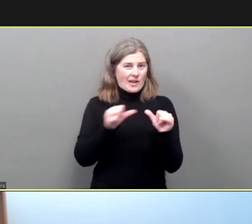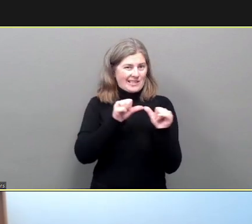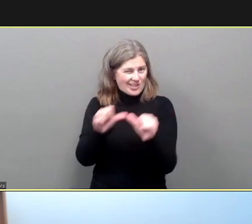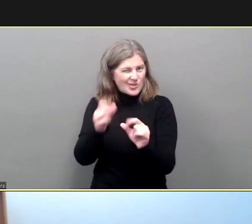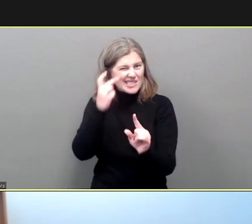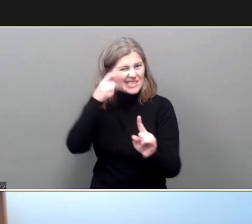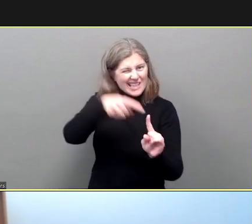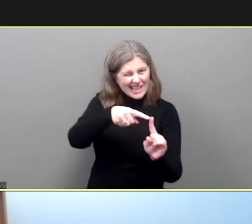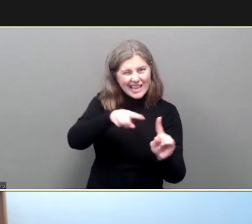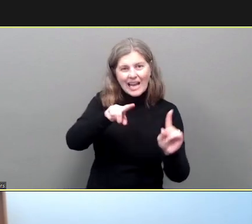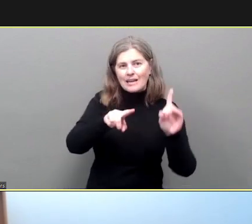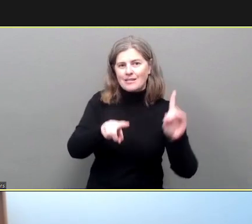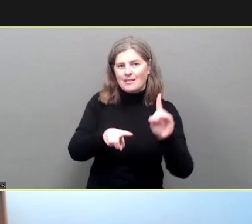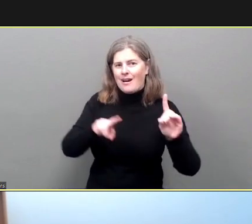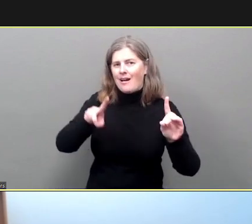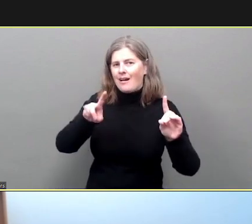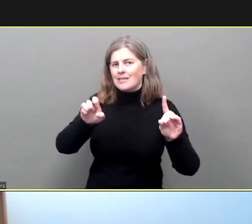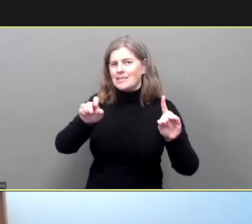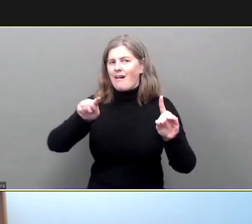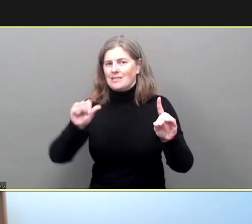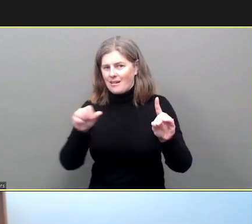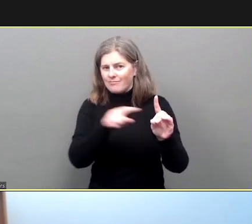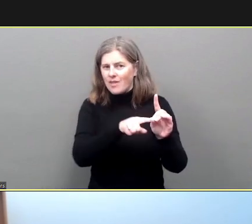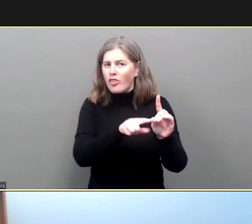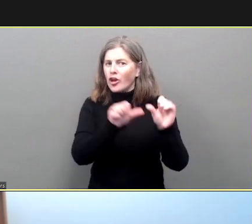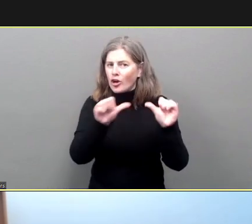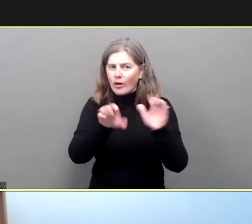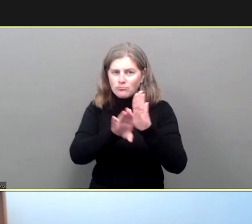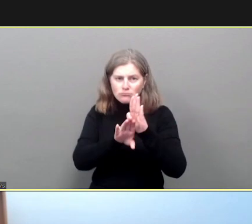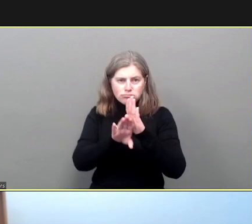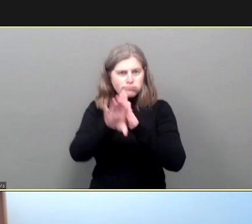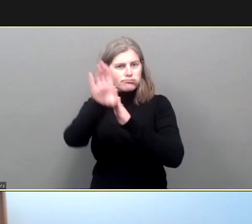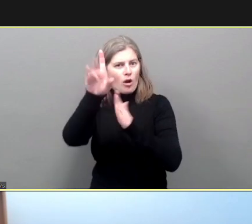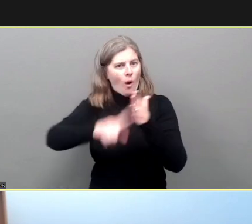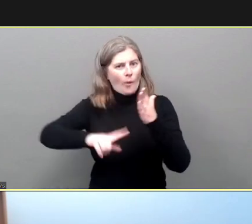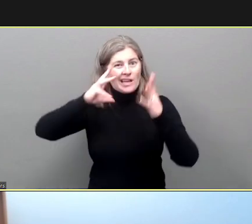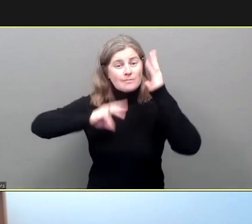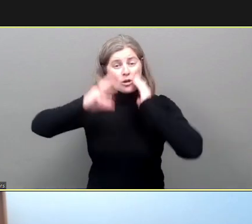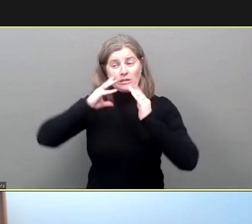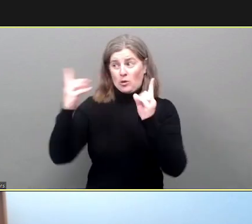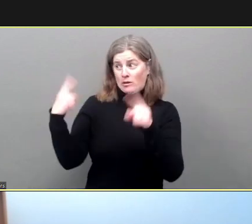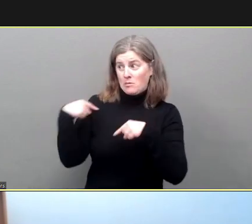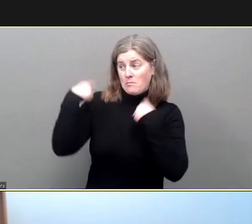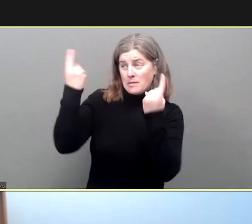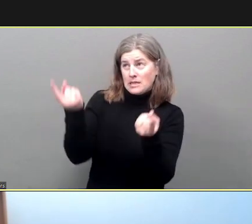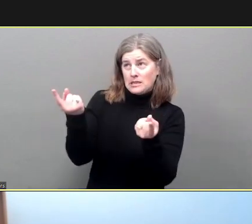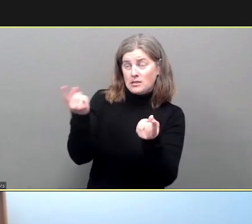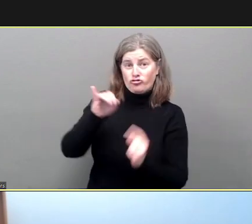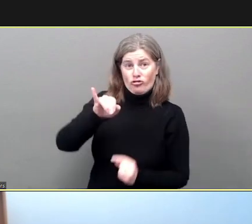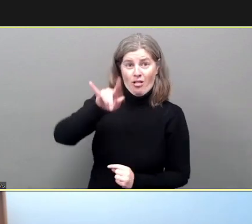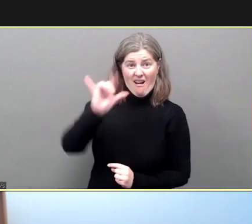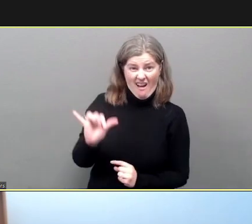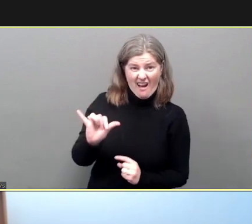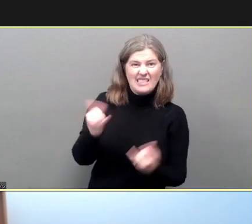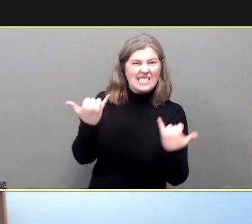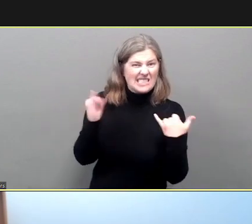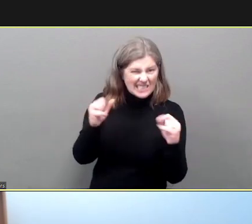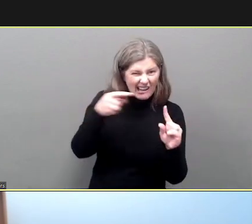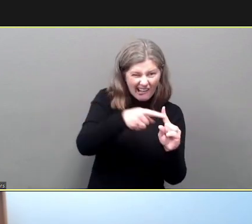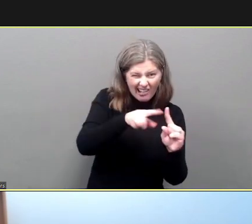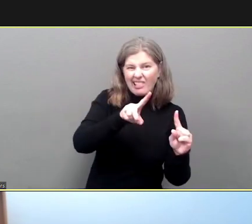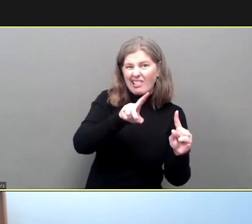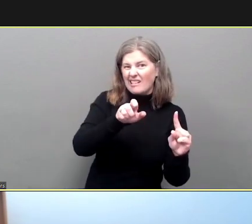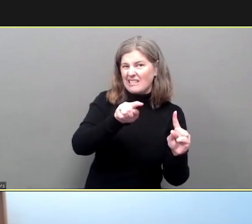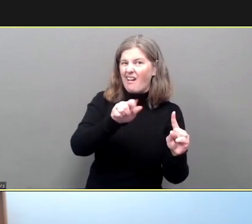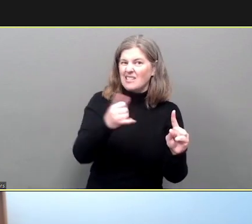to be Delta. So the current surge that we have been managing since July continues to